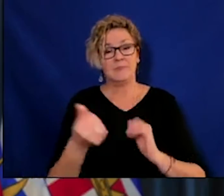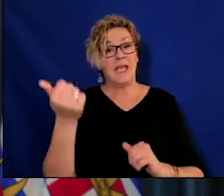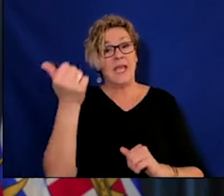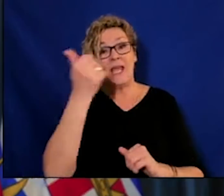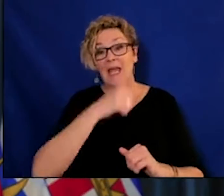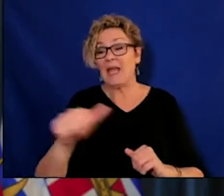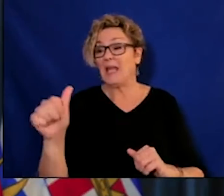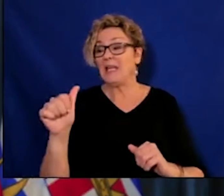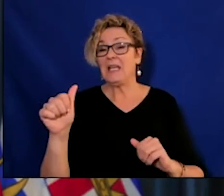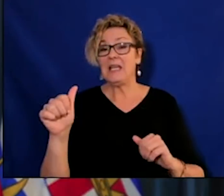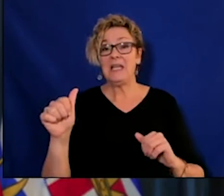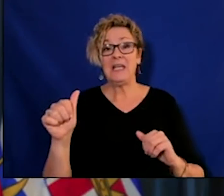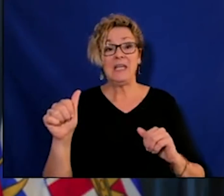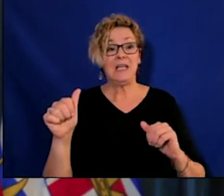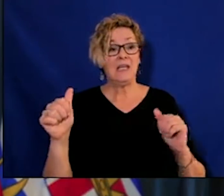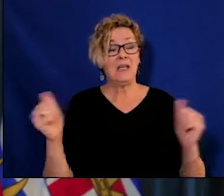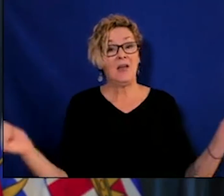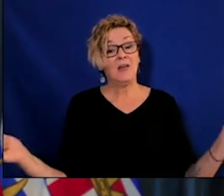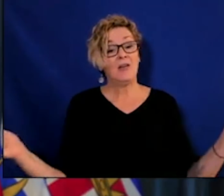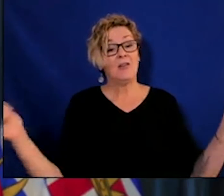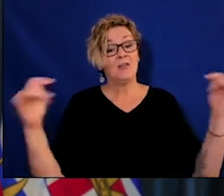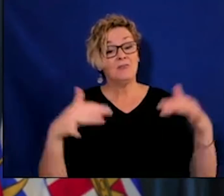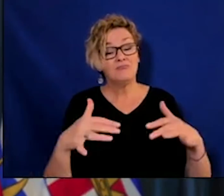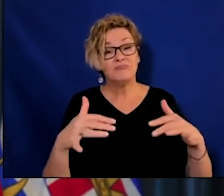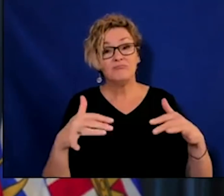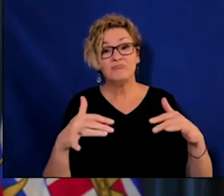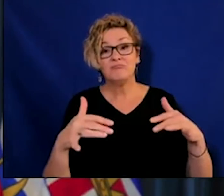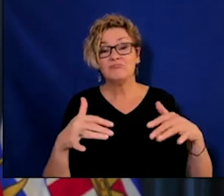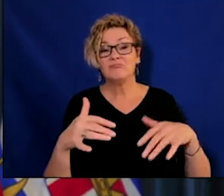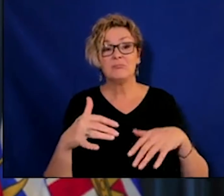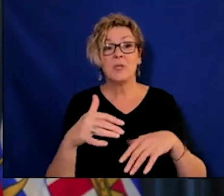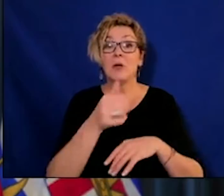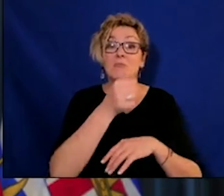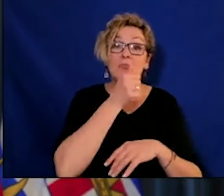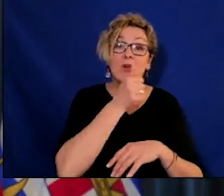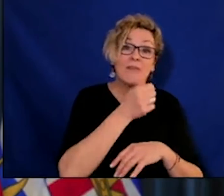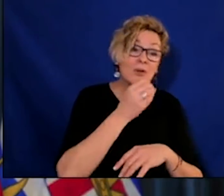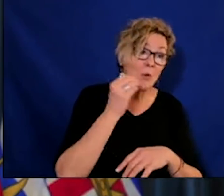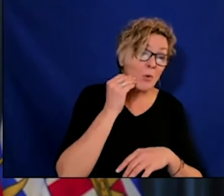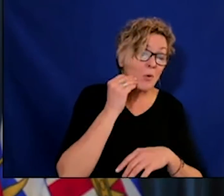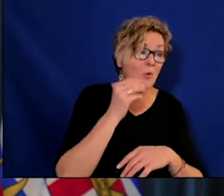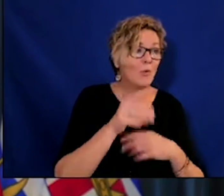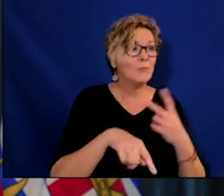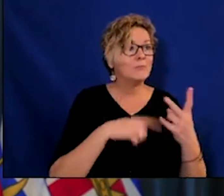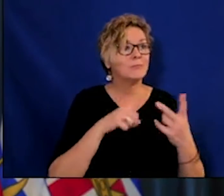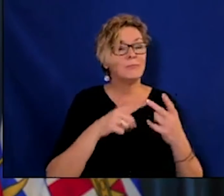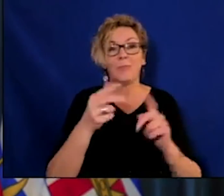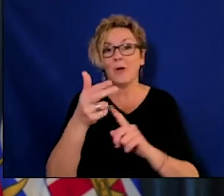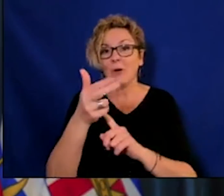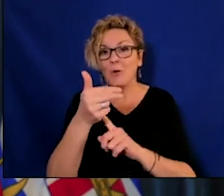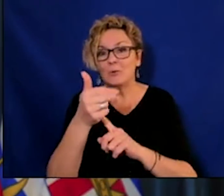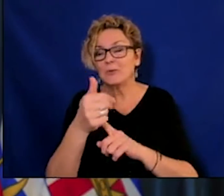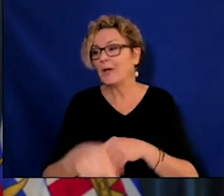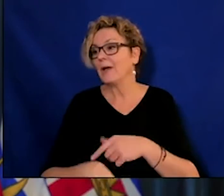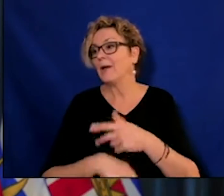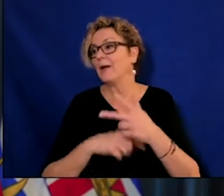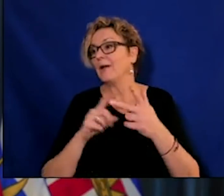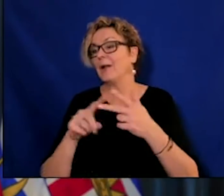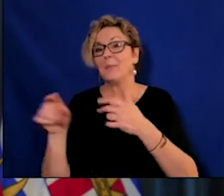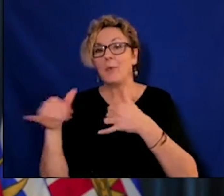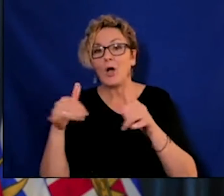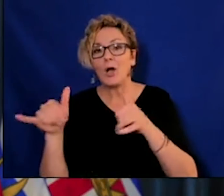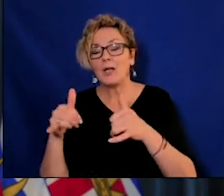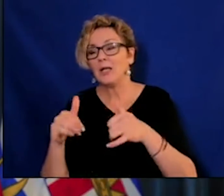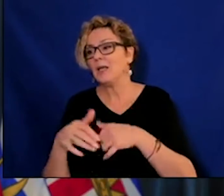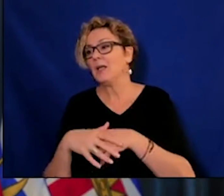irregular basis, including a gathering in vacation accommodation, a private residence, banquet hall, or other place, a party, worship service,